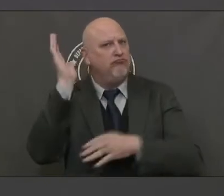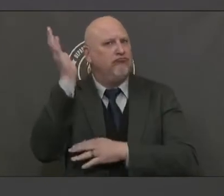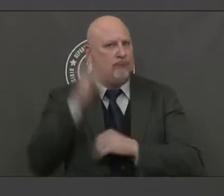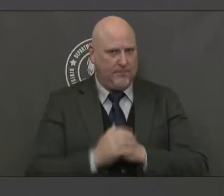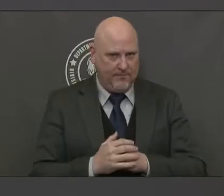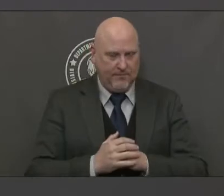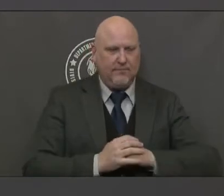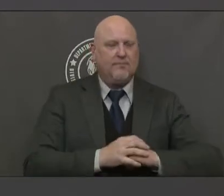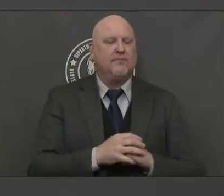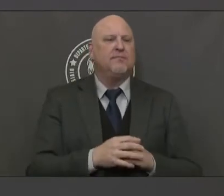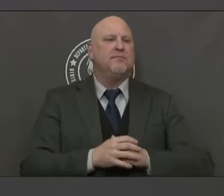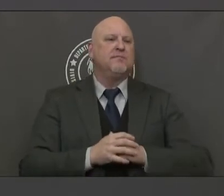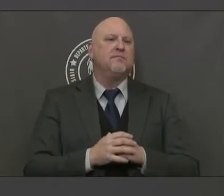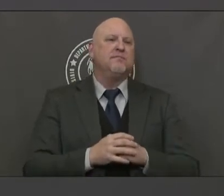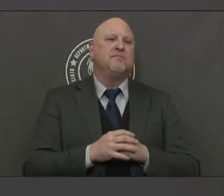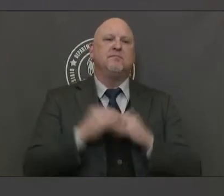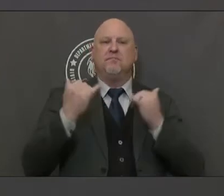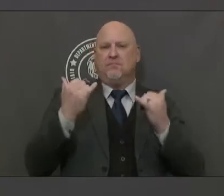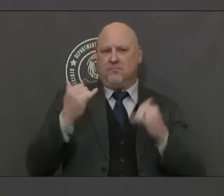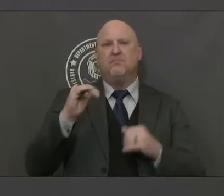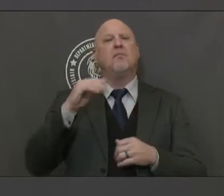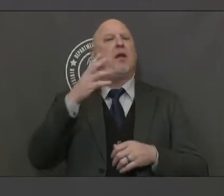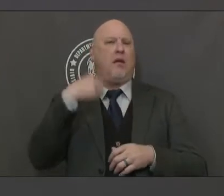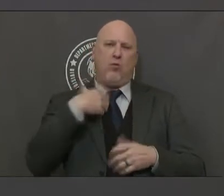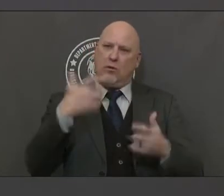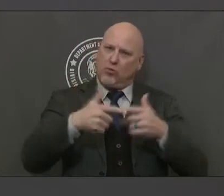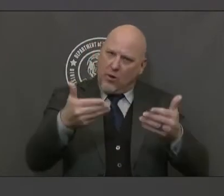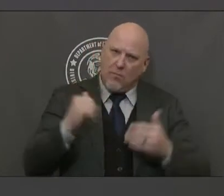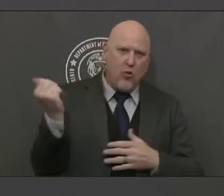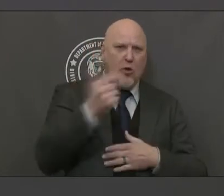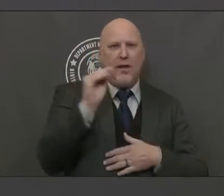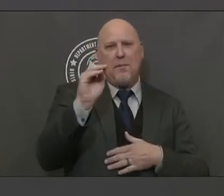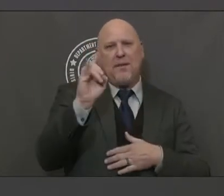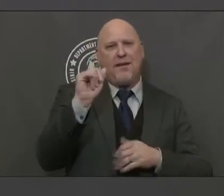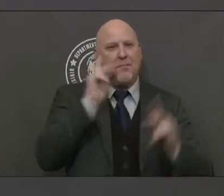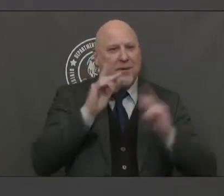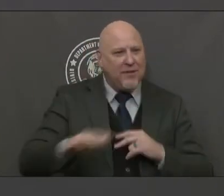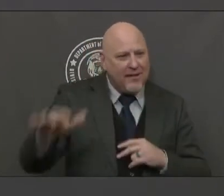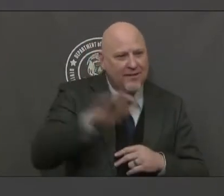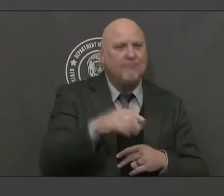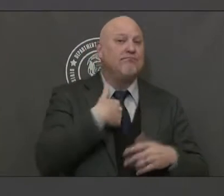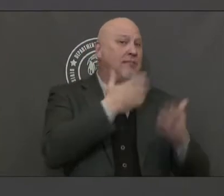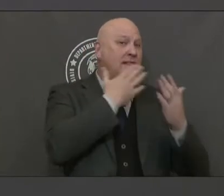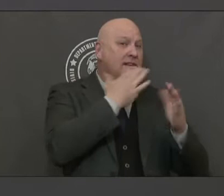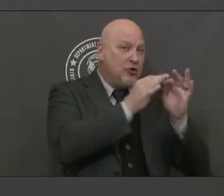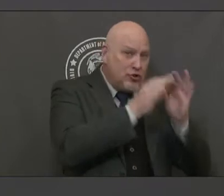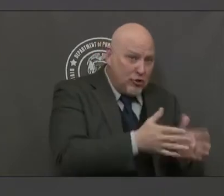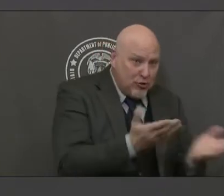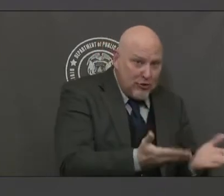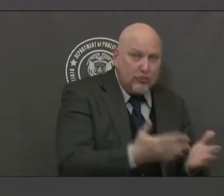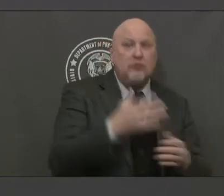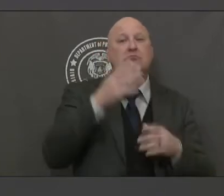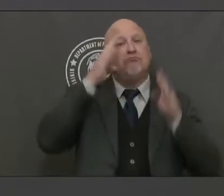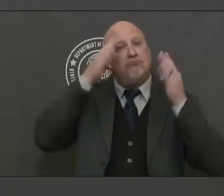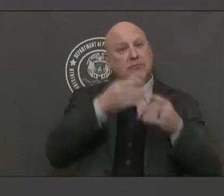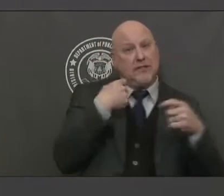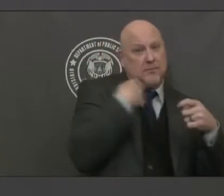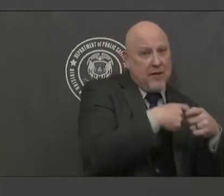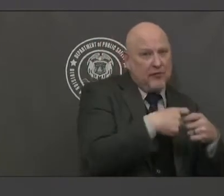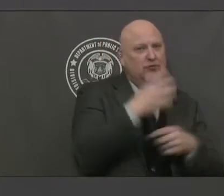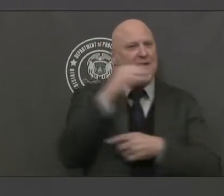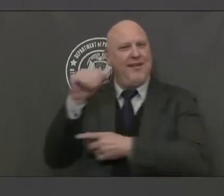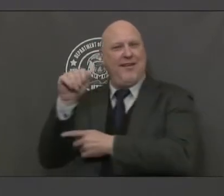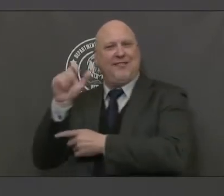to our media friends, and thank you to everyone who's interpreting in Spanish and in American Sign Language today. Today is